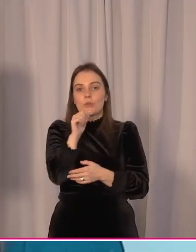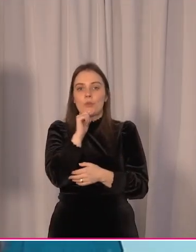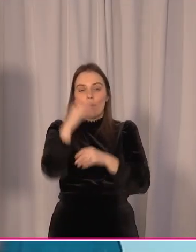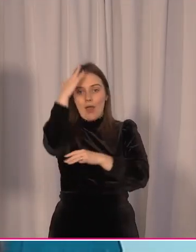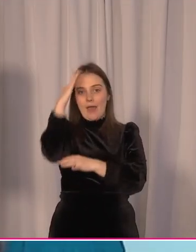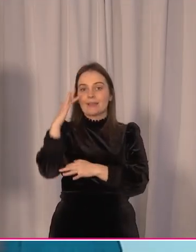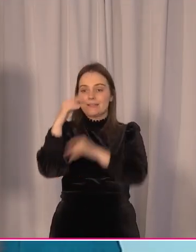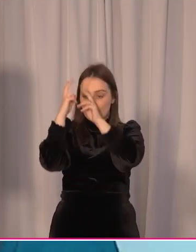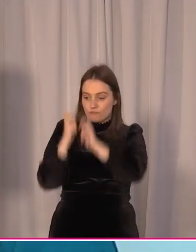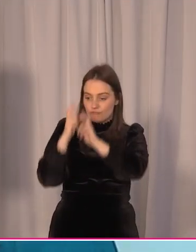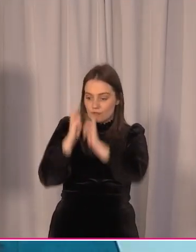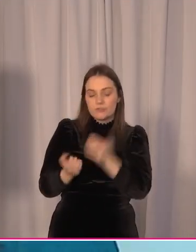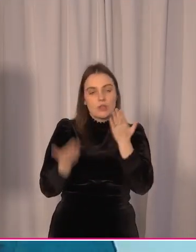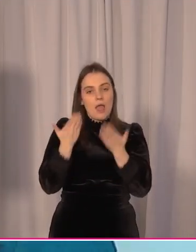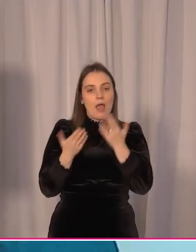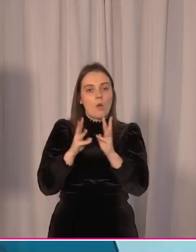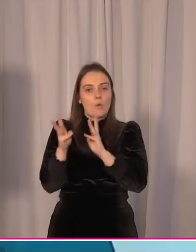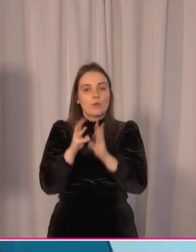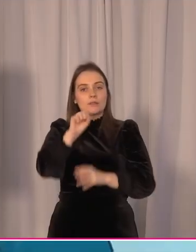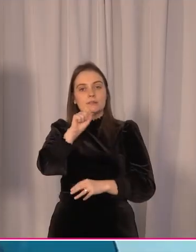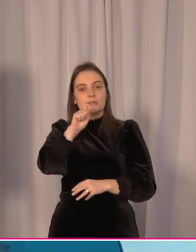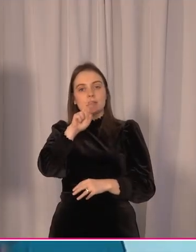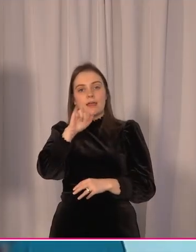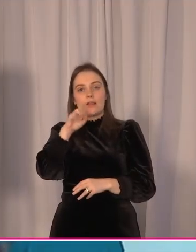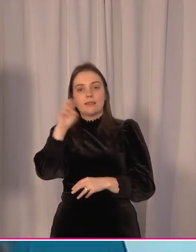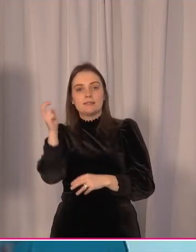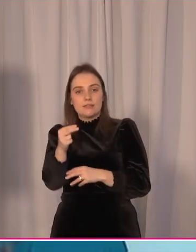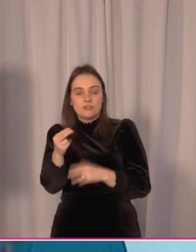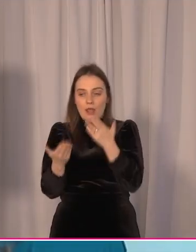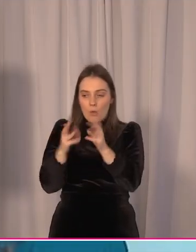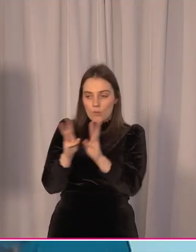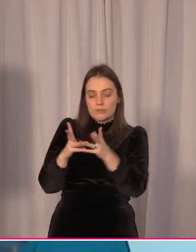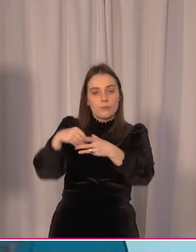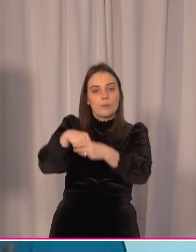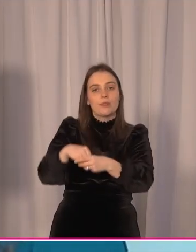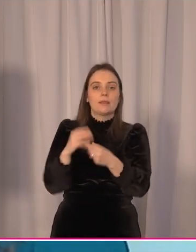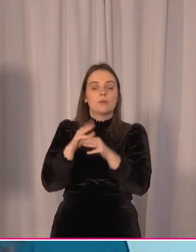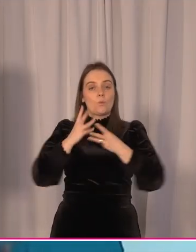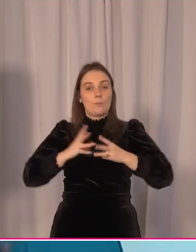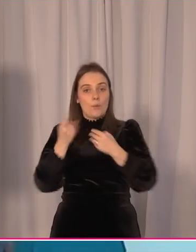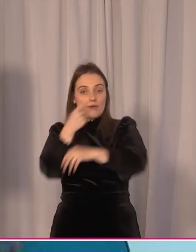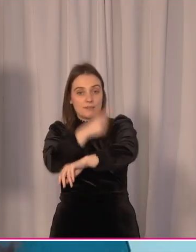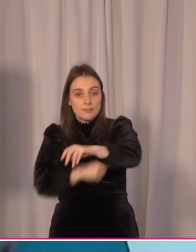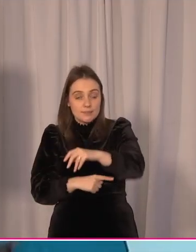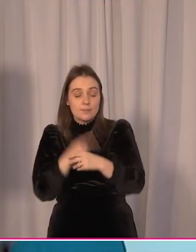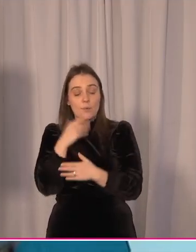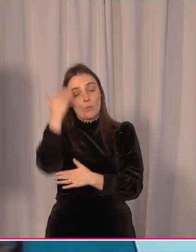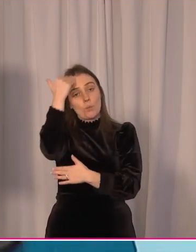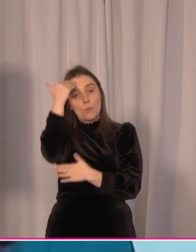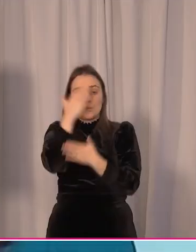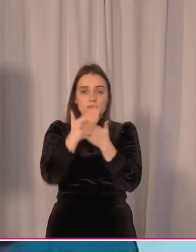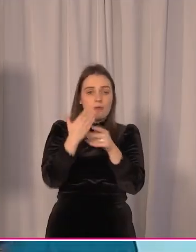how sterilization is being carried out on women and girls with disabilities. But we can know some of